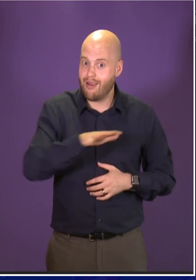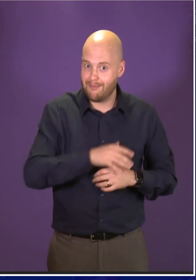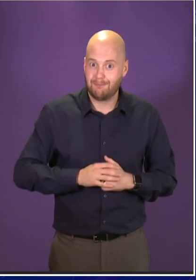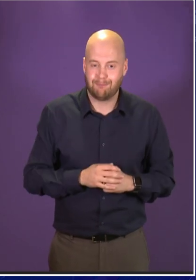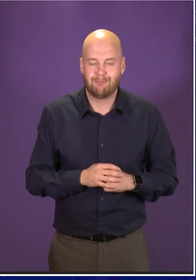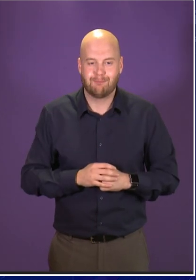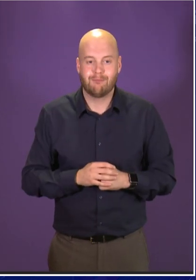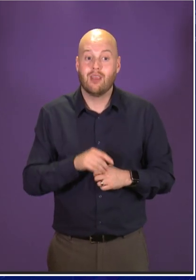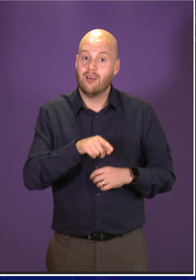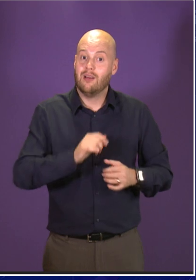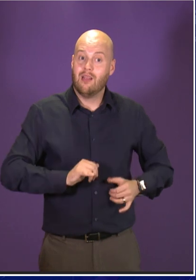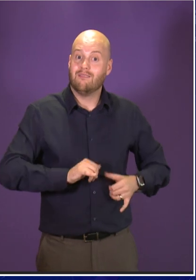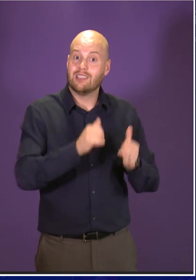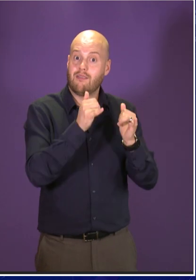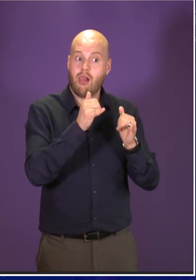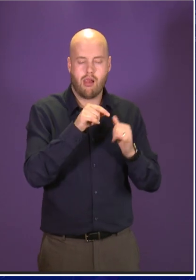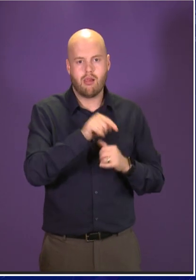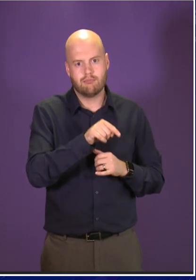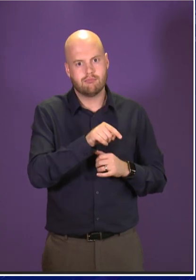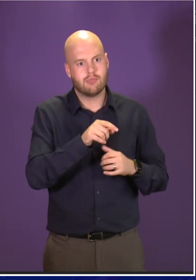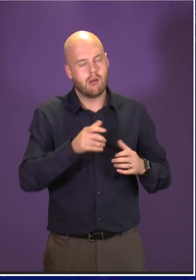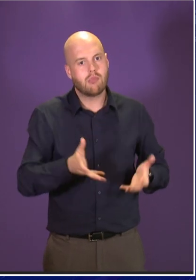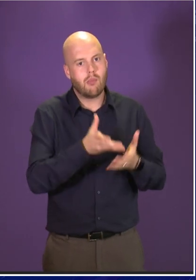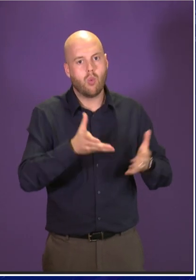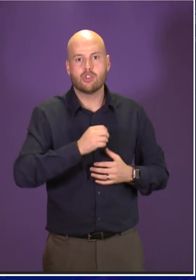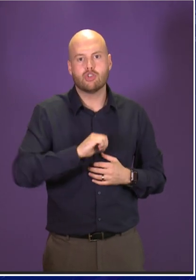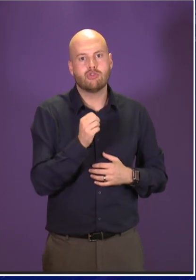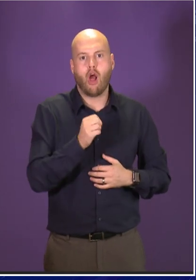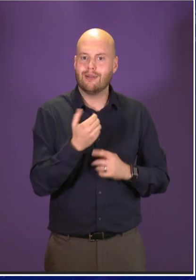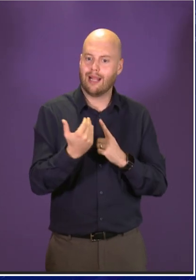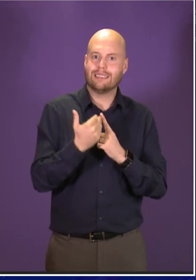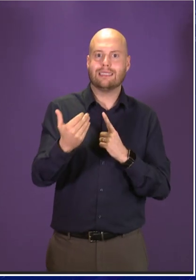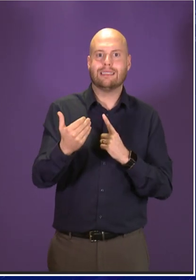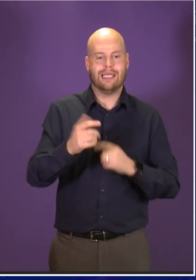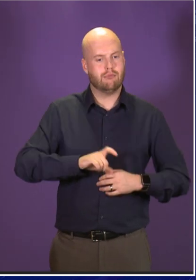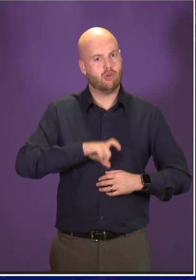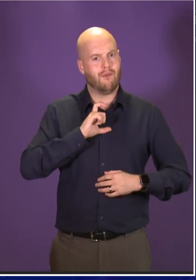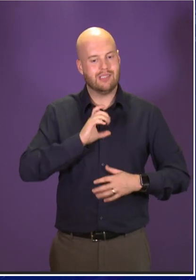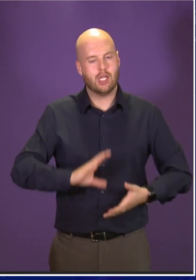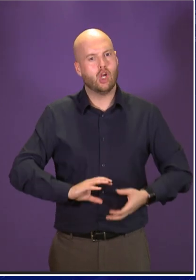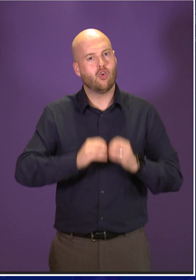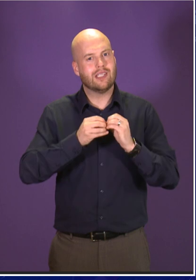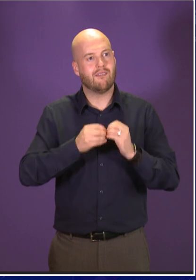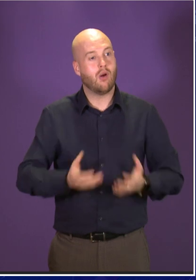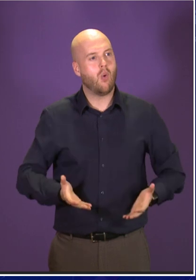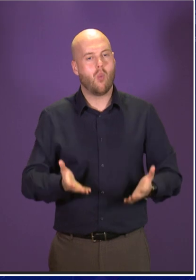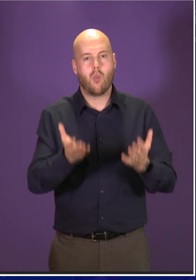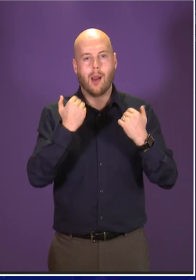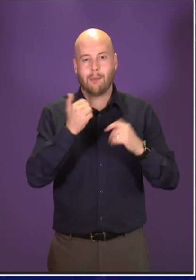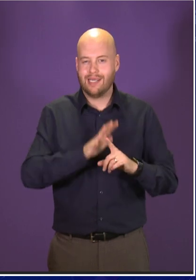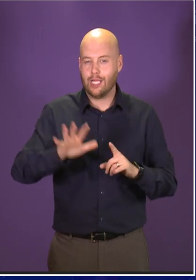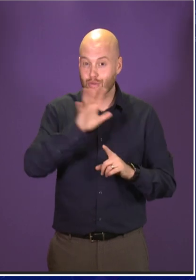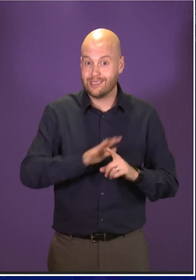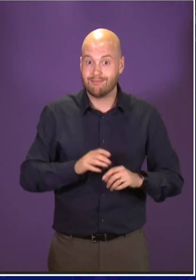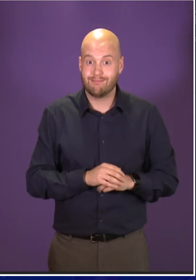Edinburgh's festivals shape and promote Scotland's identity as a confident, creative, and welcoming nation. Edinburgh is